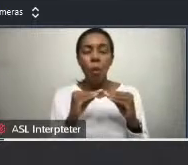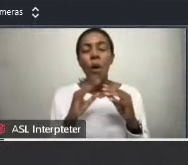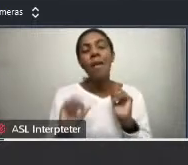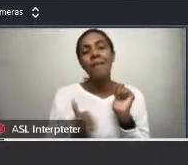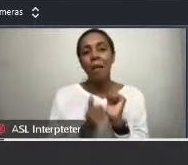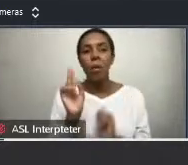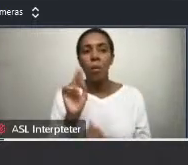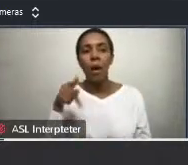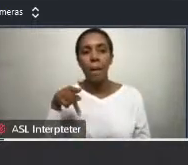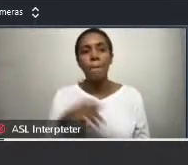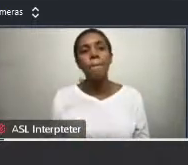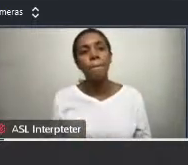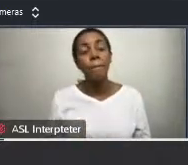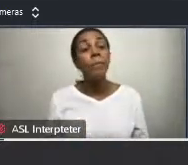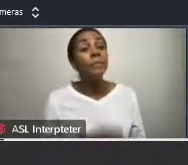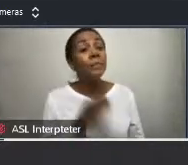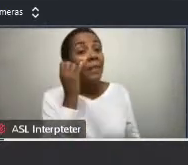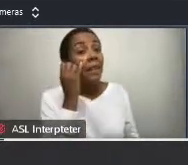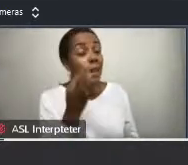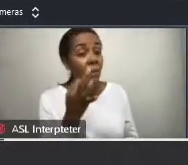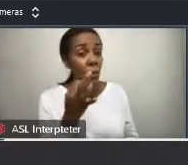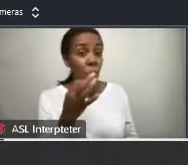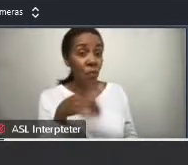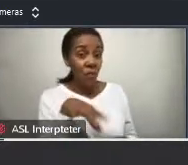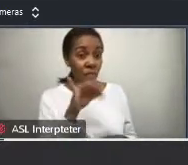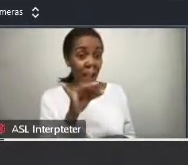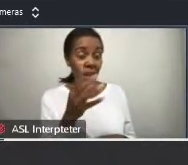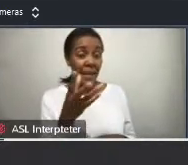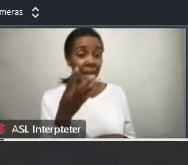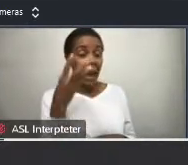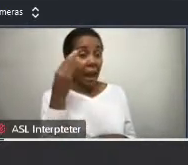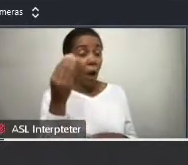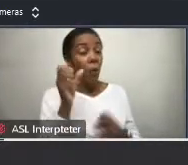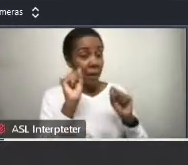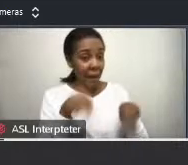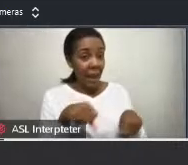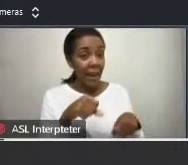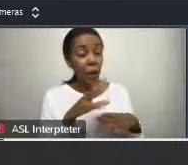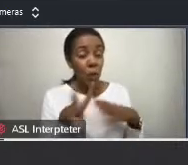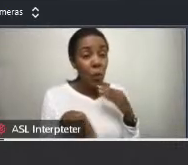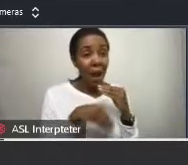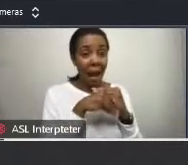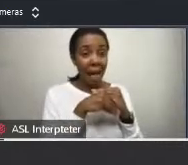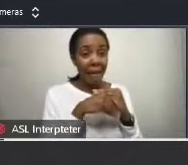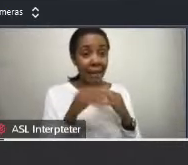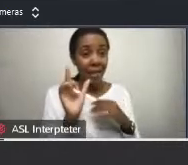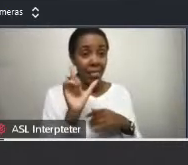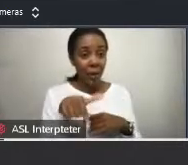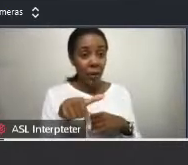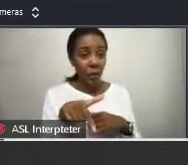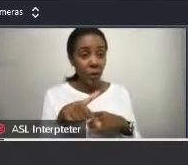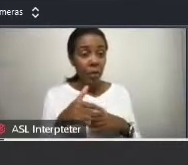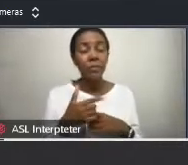thought. If you find out we can do it, can you bring us back an amendment to this that we could add later? We'd have to talk to the state as